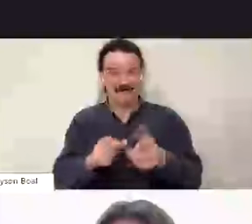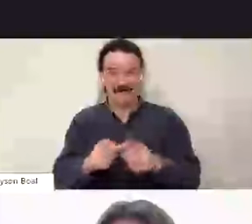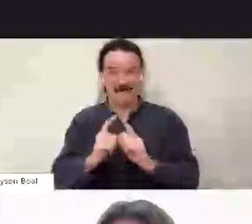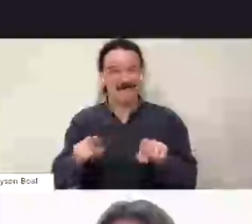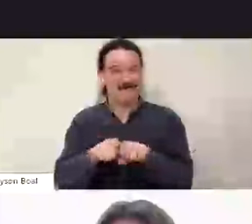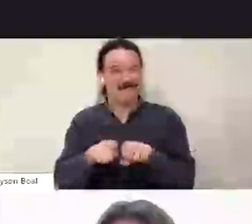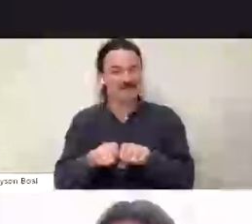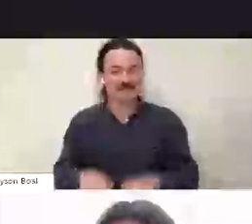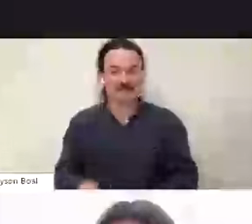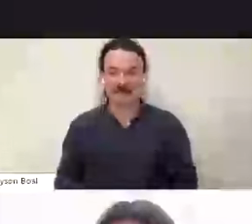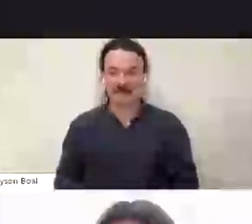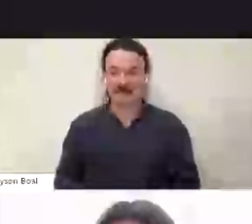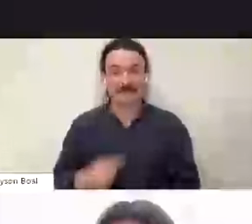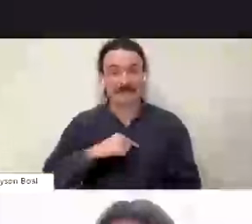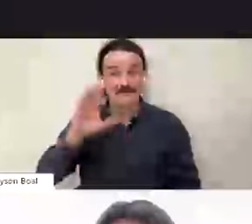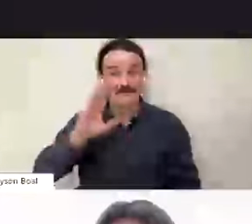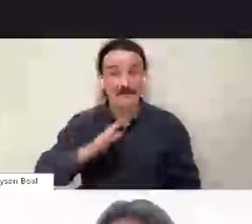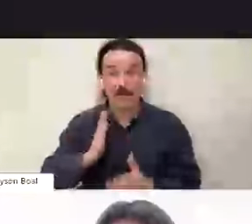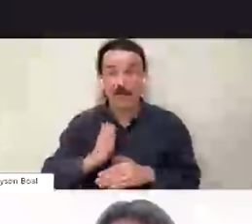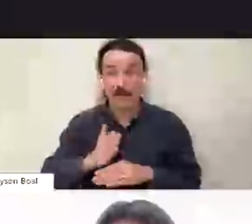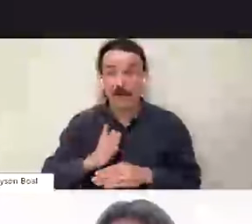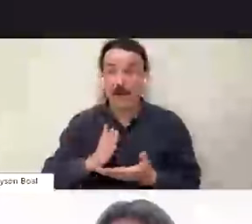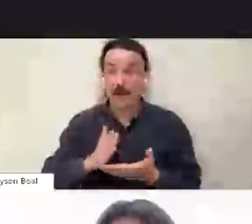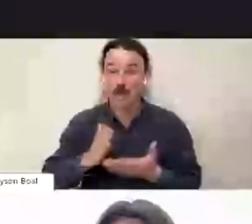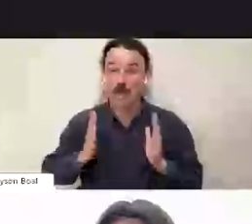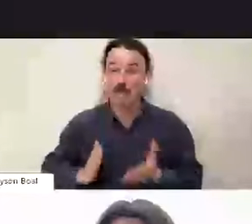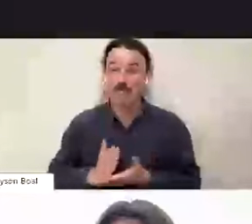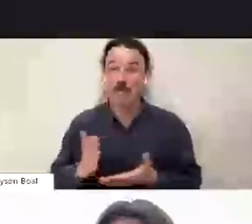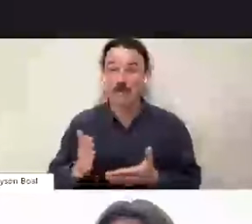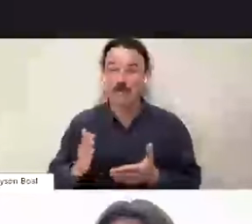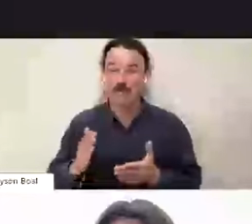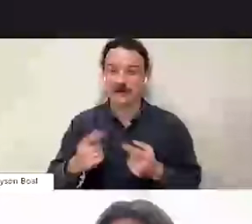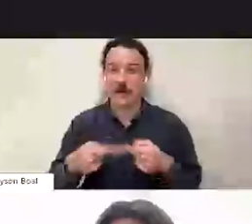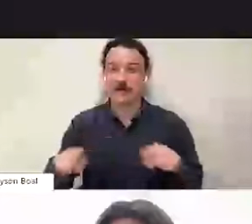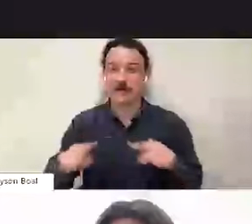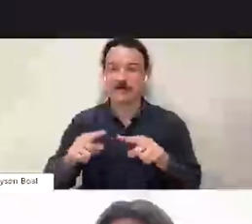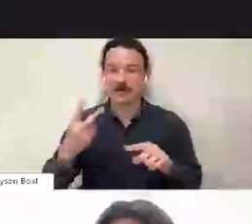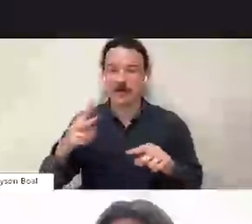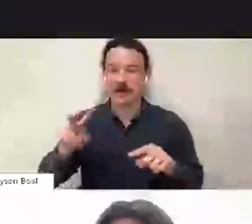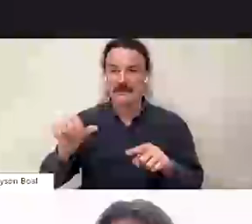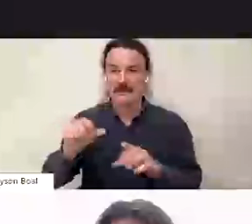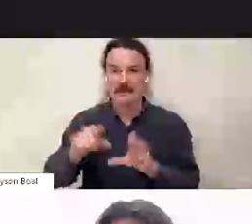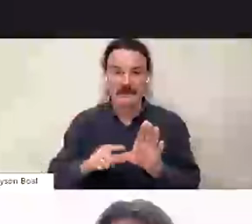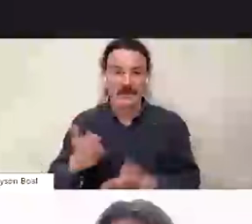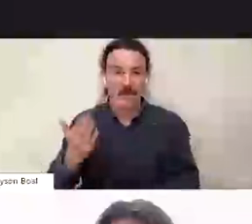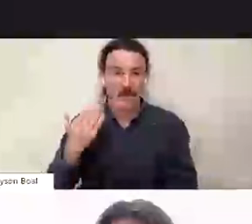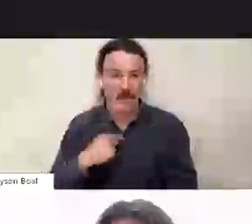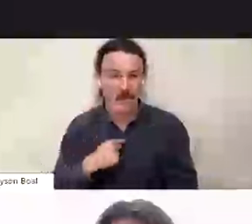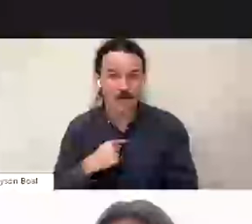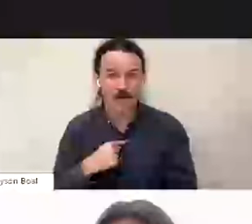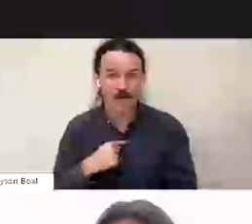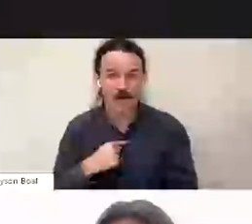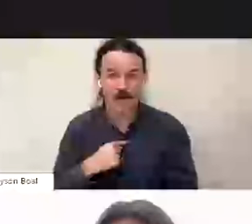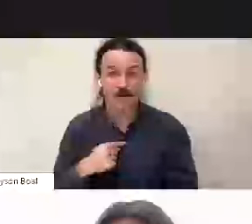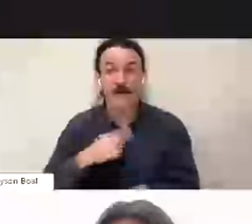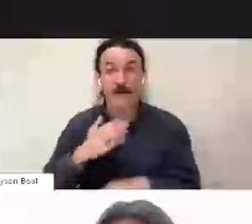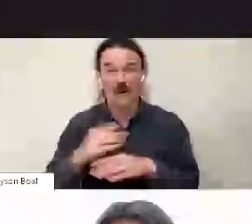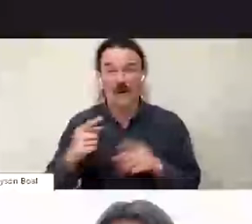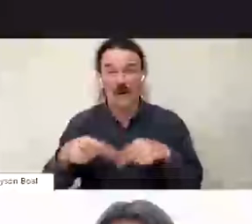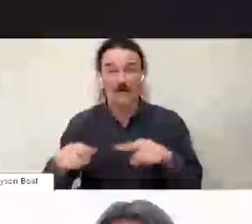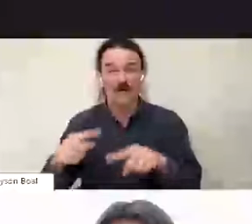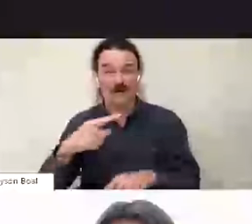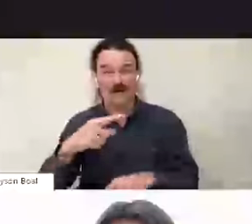I used to work at the Human Rights Commission a very, very long time ago, 26 years ago or something. And when I was there, I don't ever remember a First